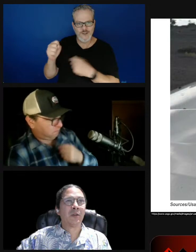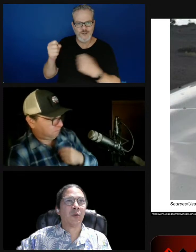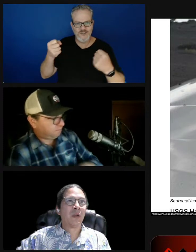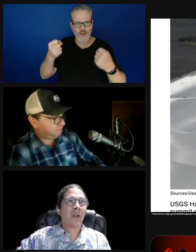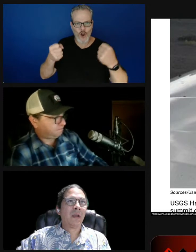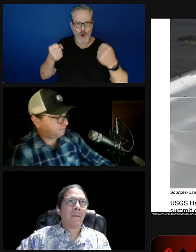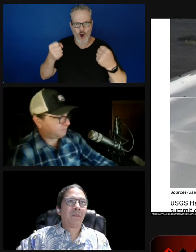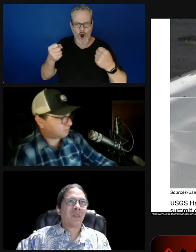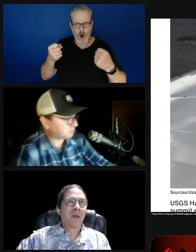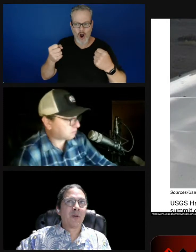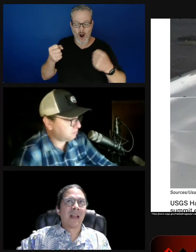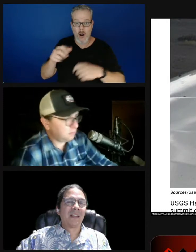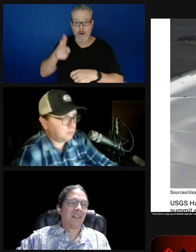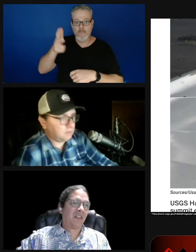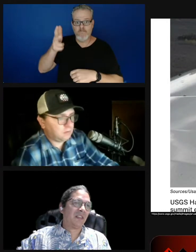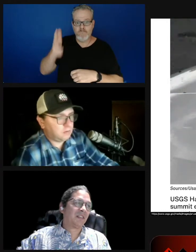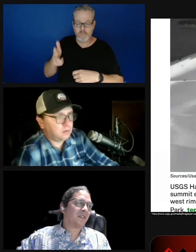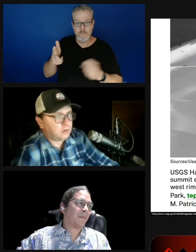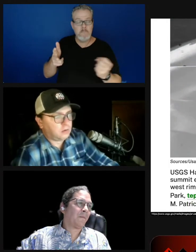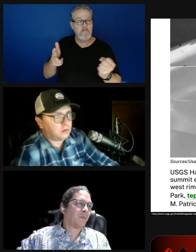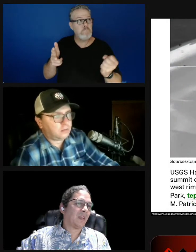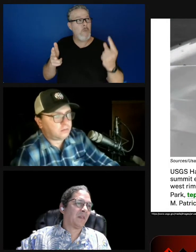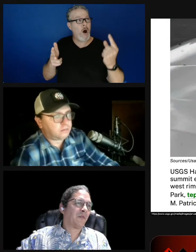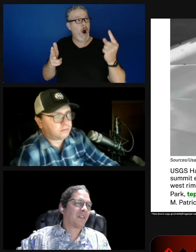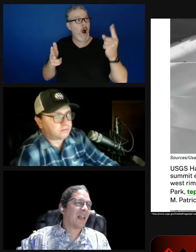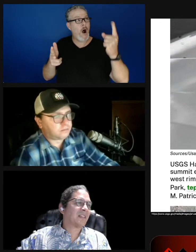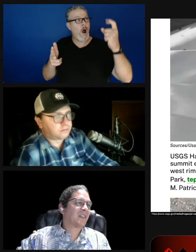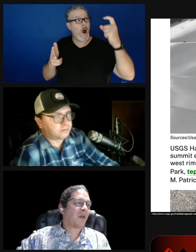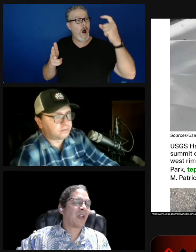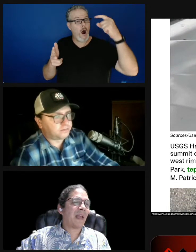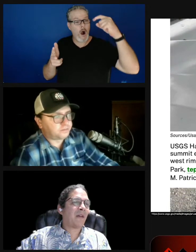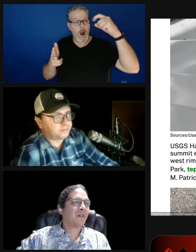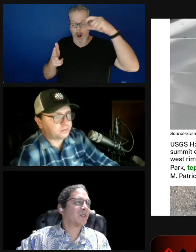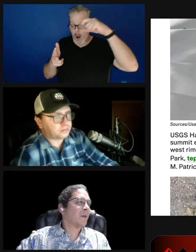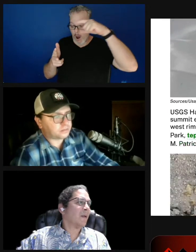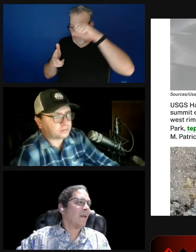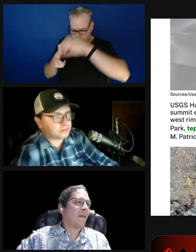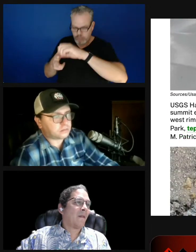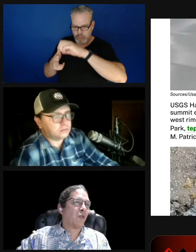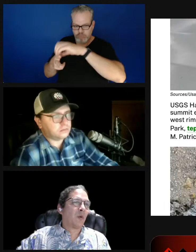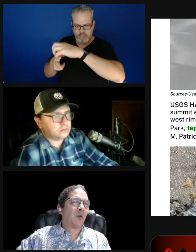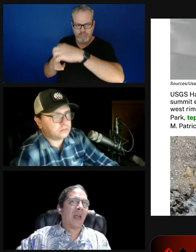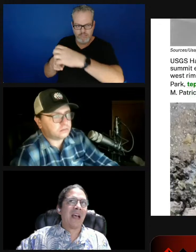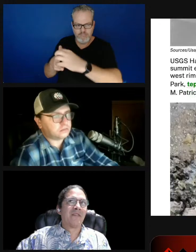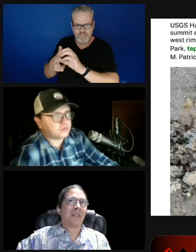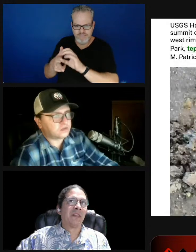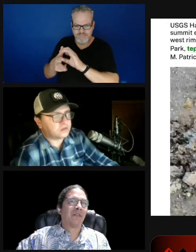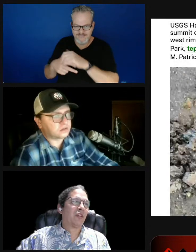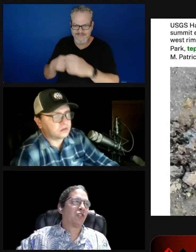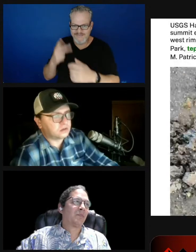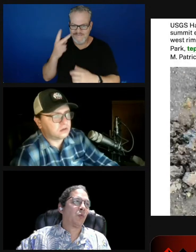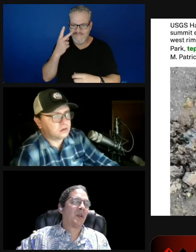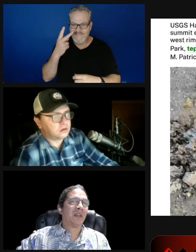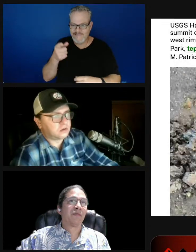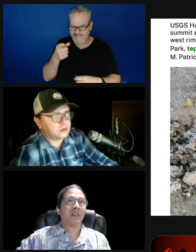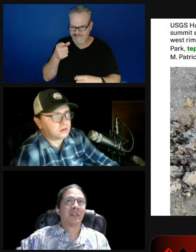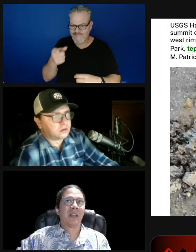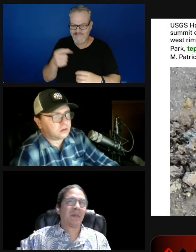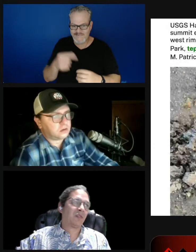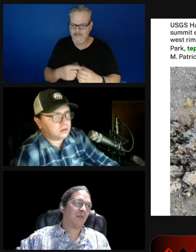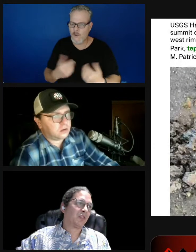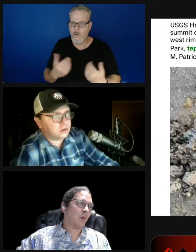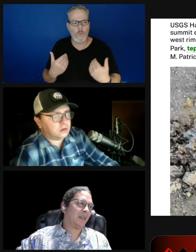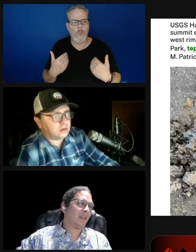this and do chemical analyses on this. And the first analyses are coming out, although we don't have the information between